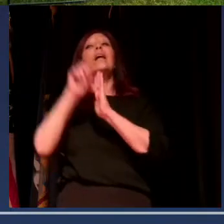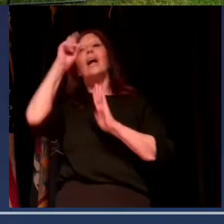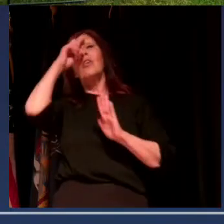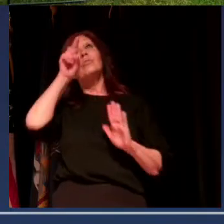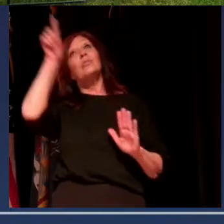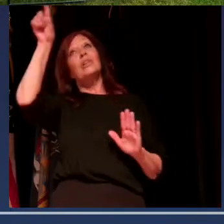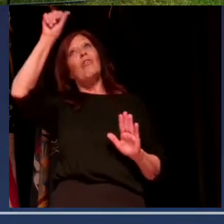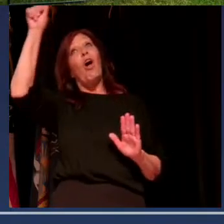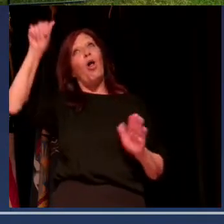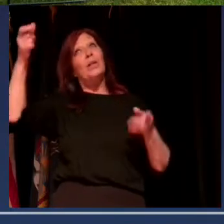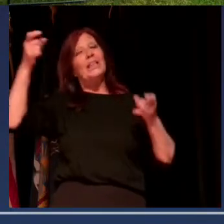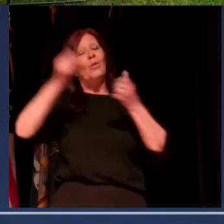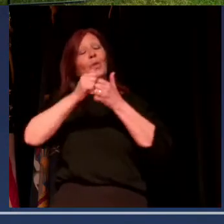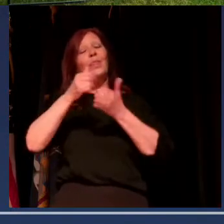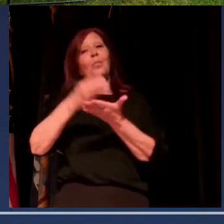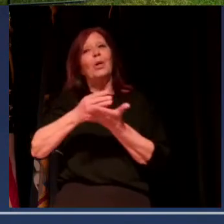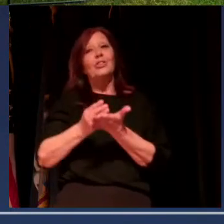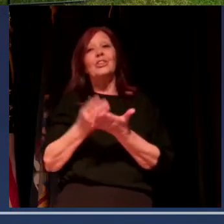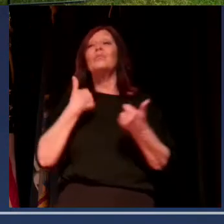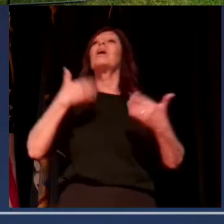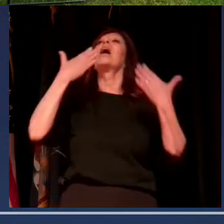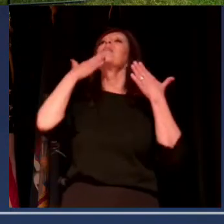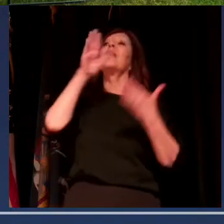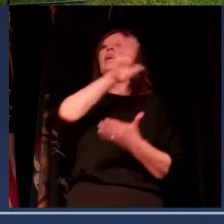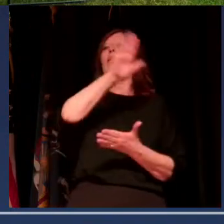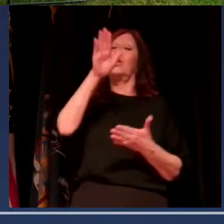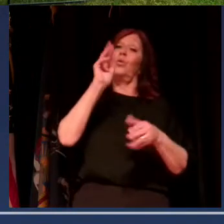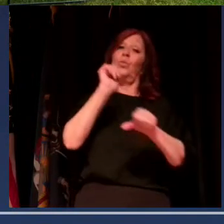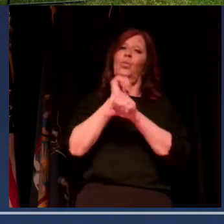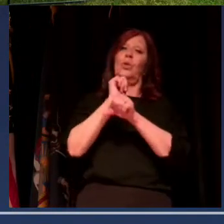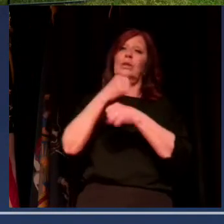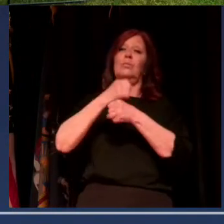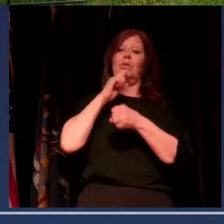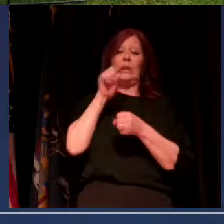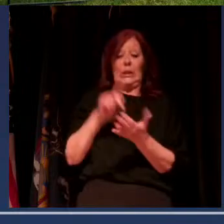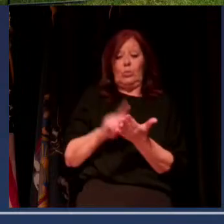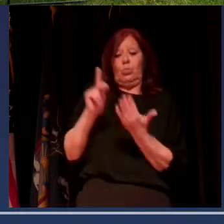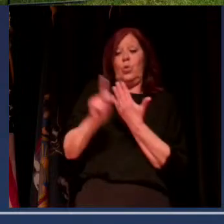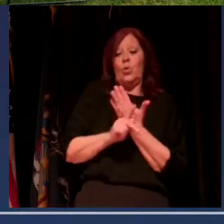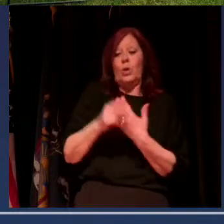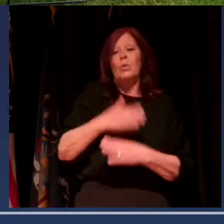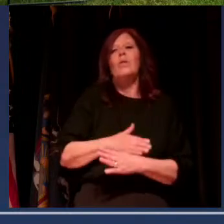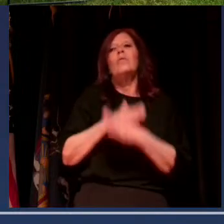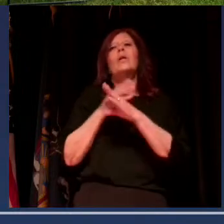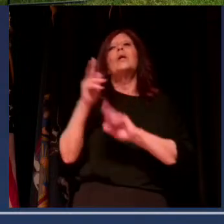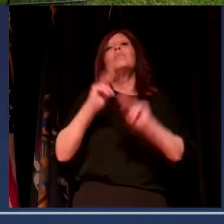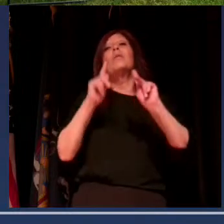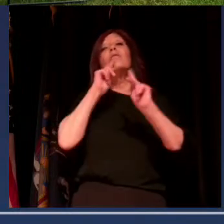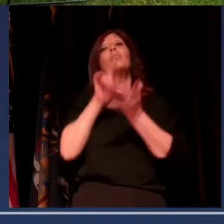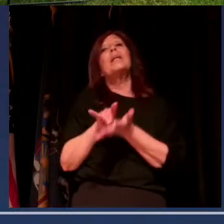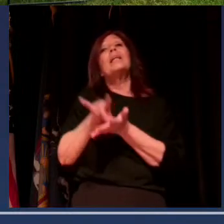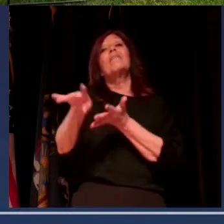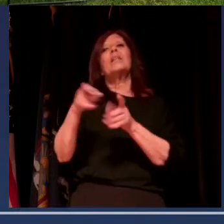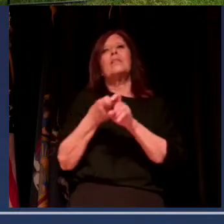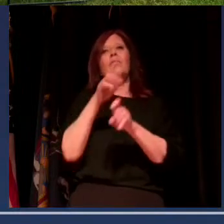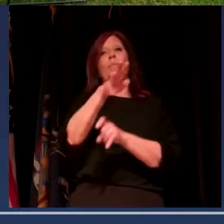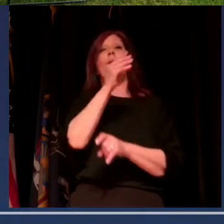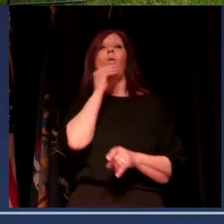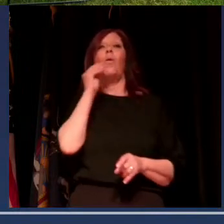the budget. So I thank them all for the work in ensuring that this program prevents people from being evicted from their homes. Thank